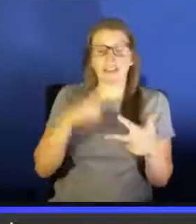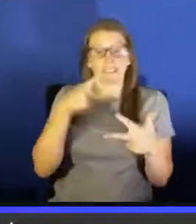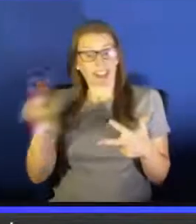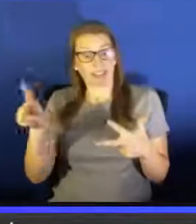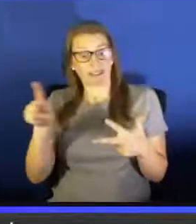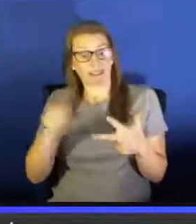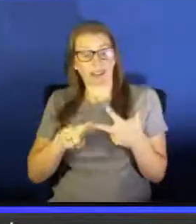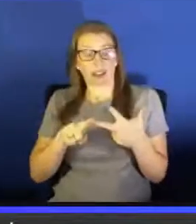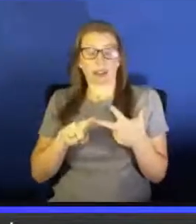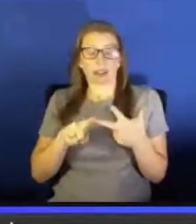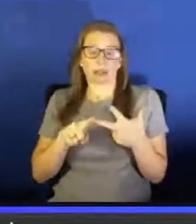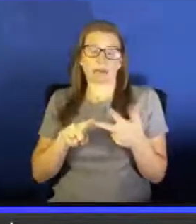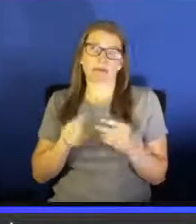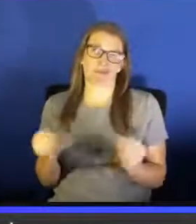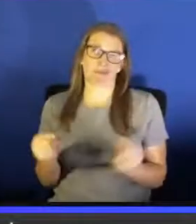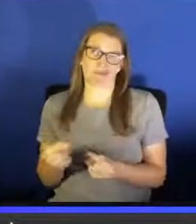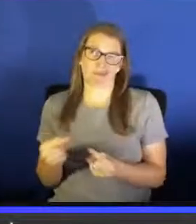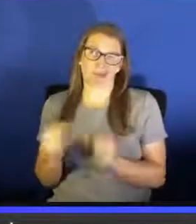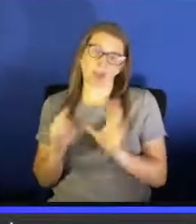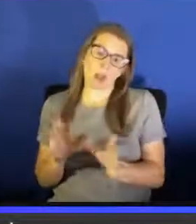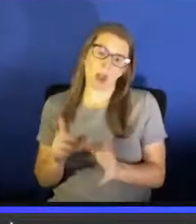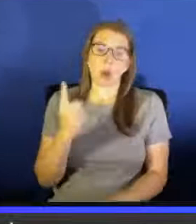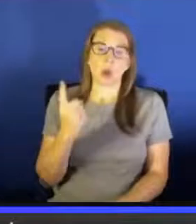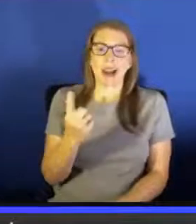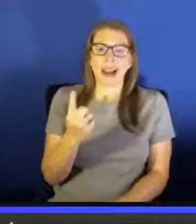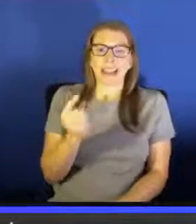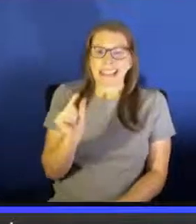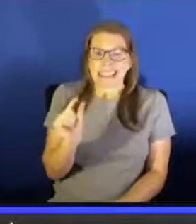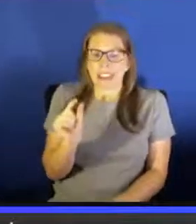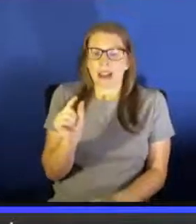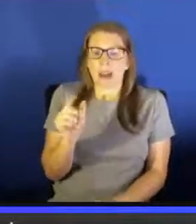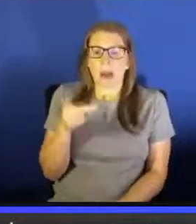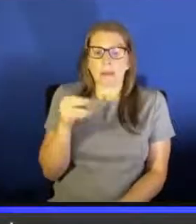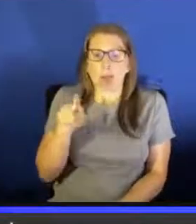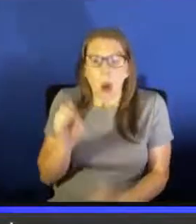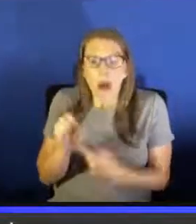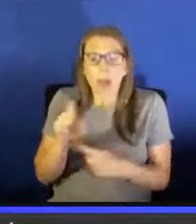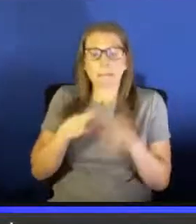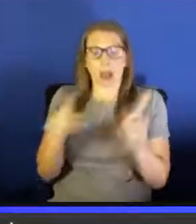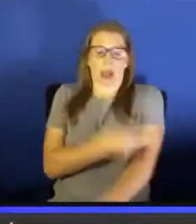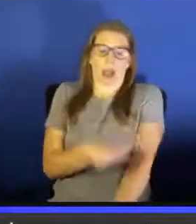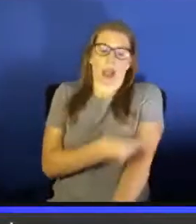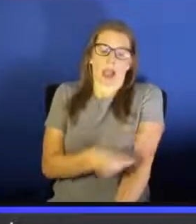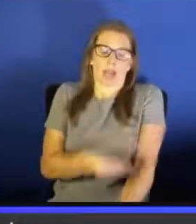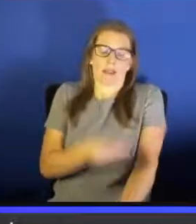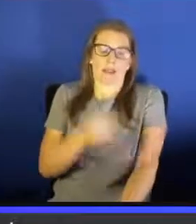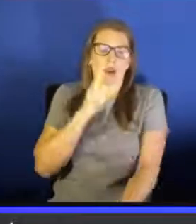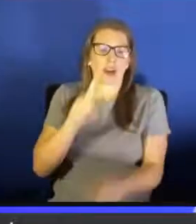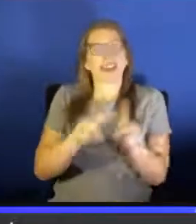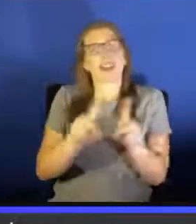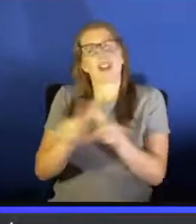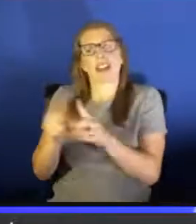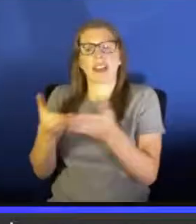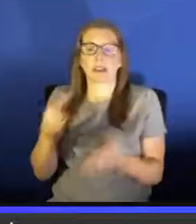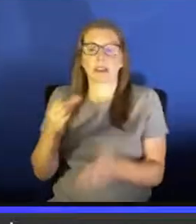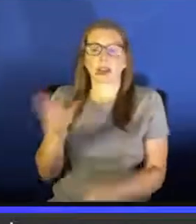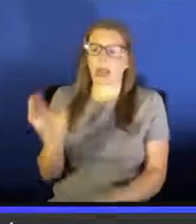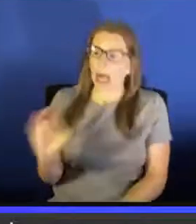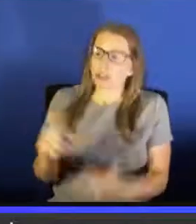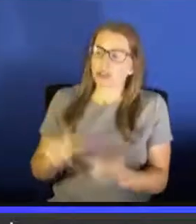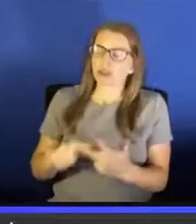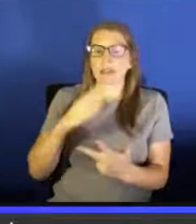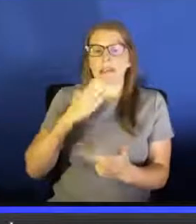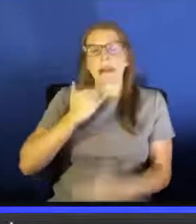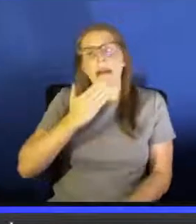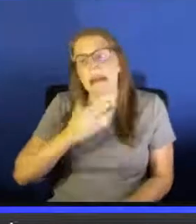Well, one tiny poke. But we're getting blood draws all the time for different things, for our cholesterol, for our diabetes.